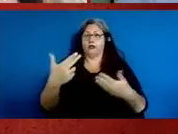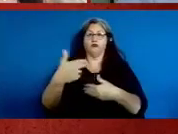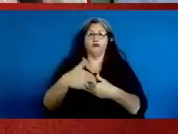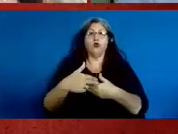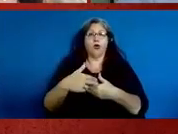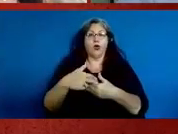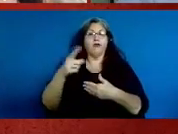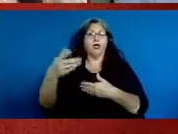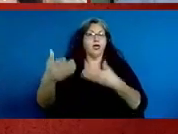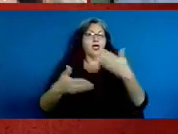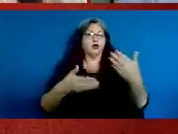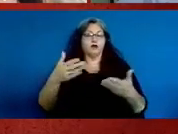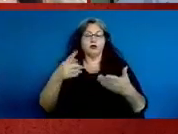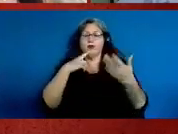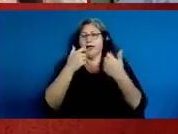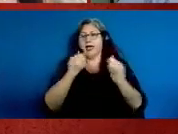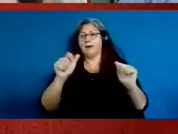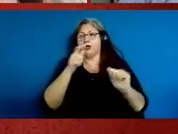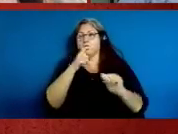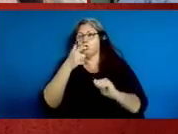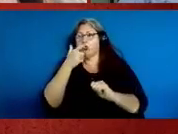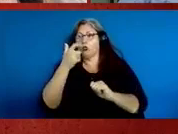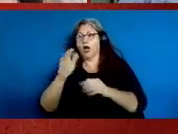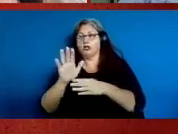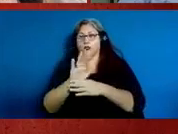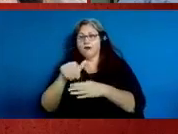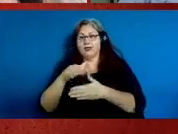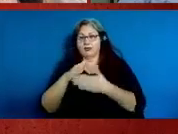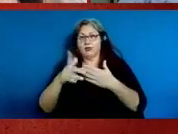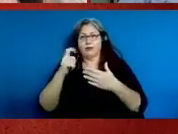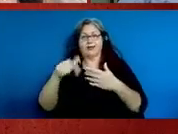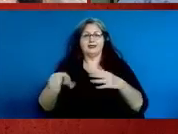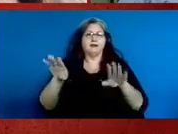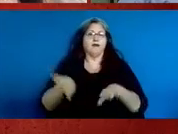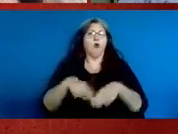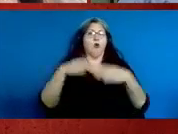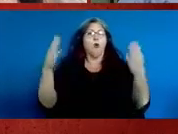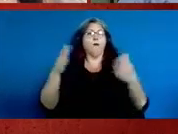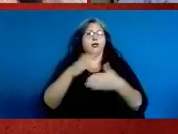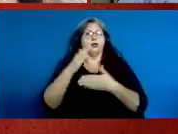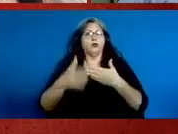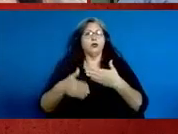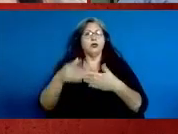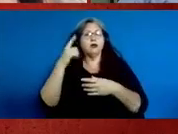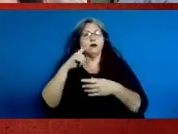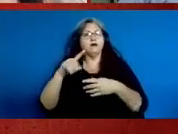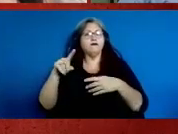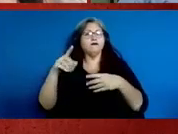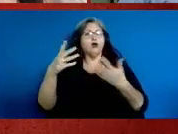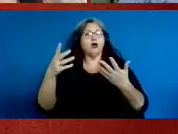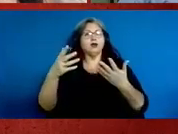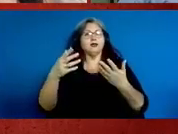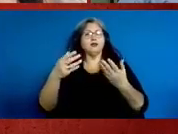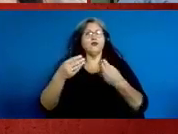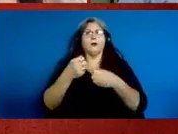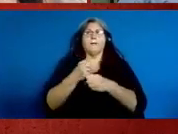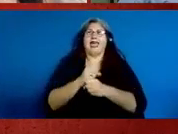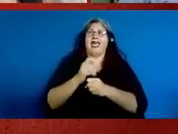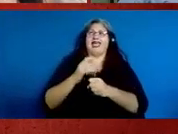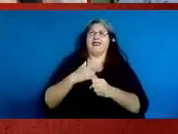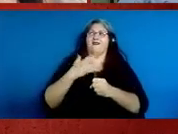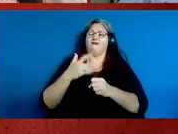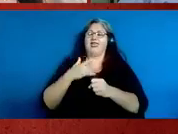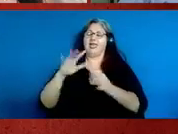they invited anyone who watched Mulan this weekend because it's opening weekend, just to kind of, you know, make this all about